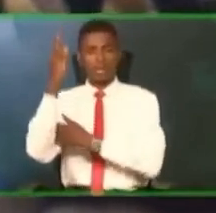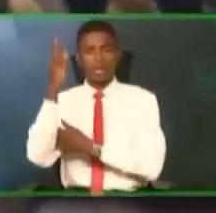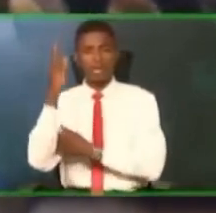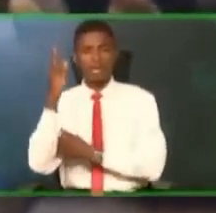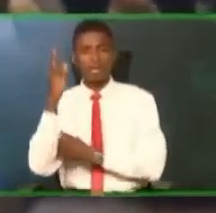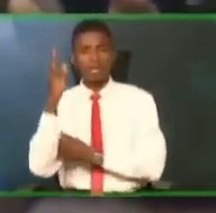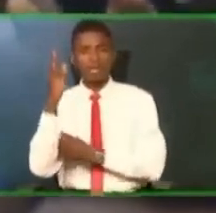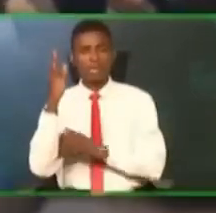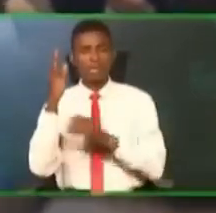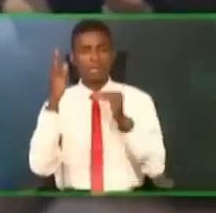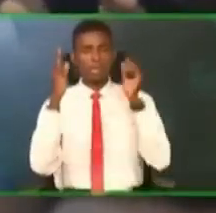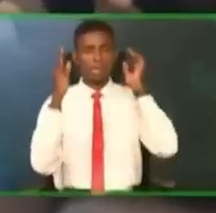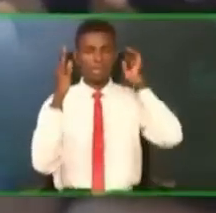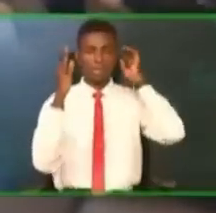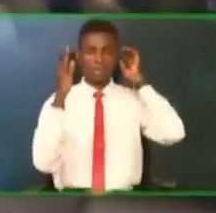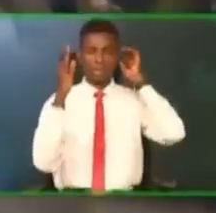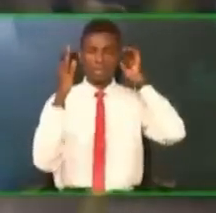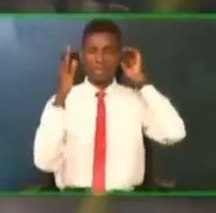Adonai.